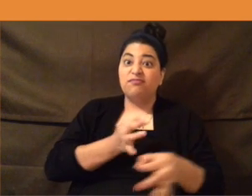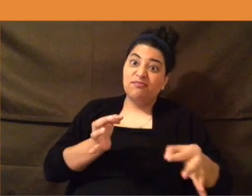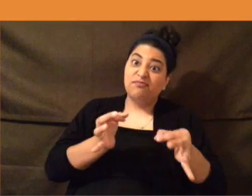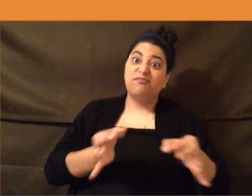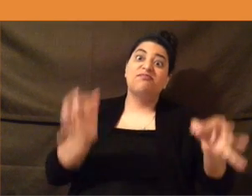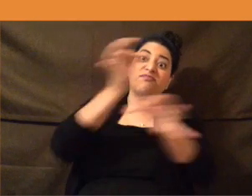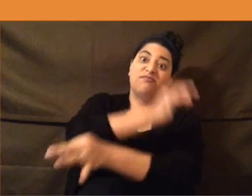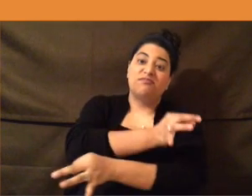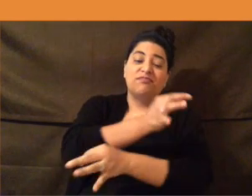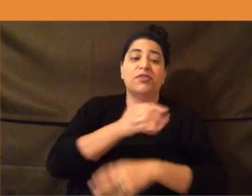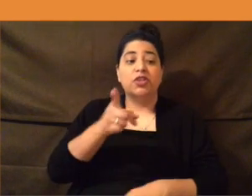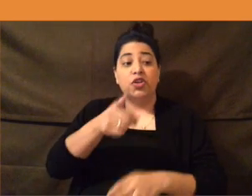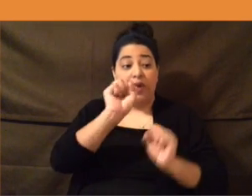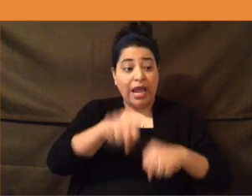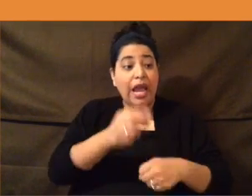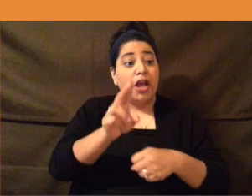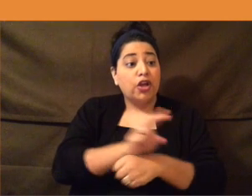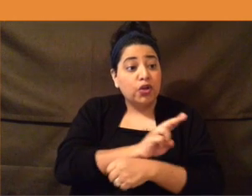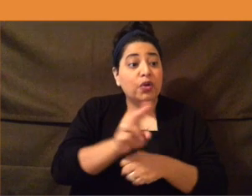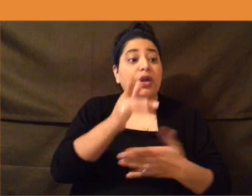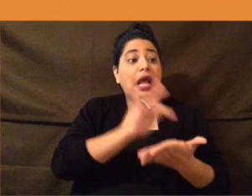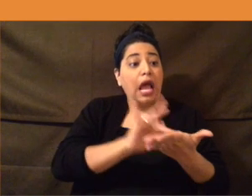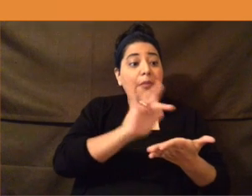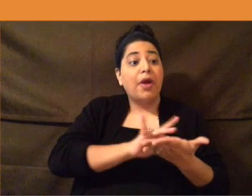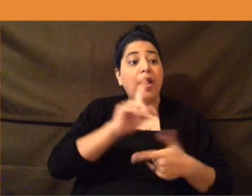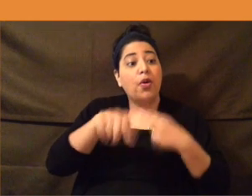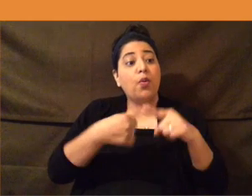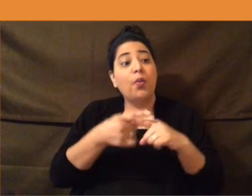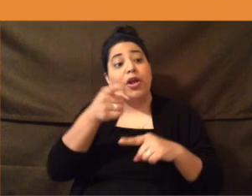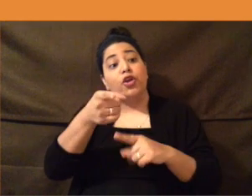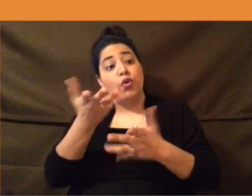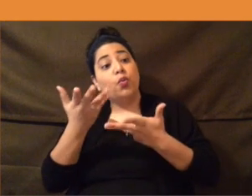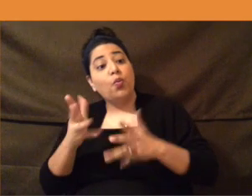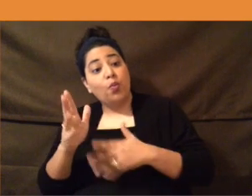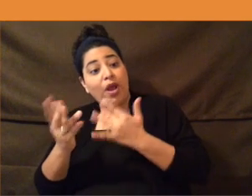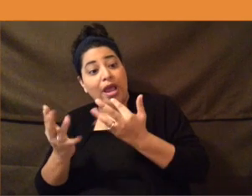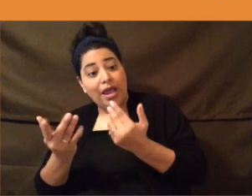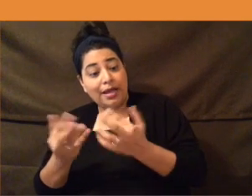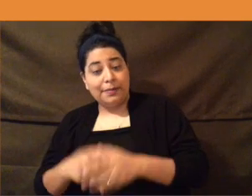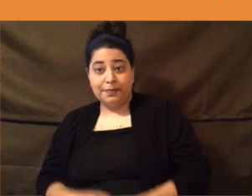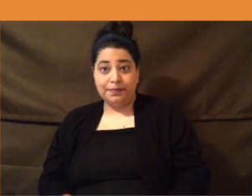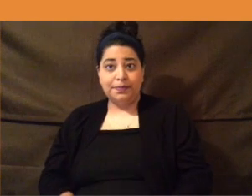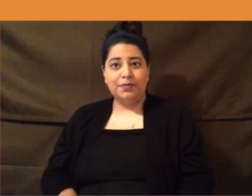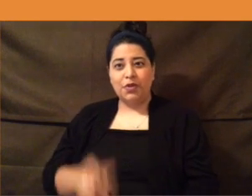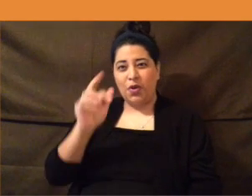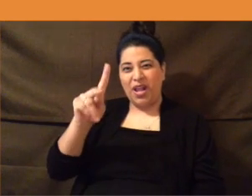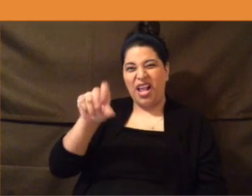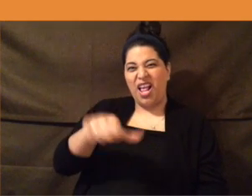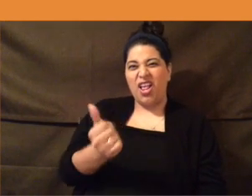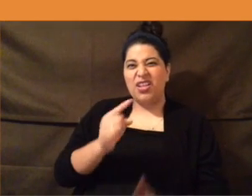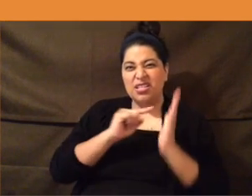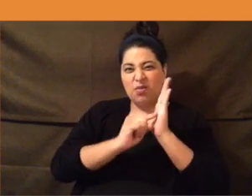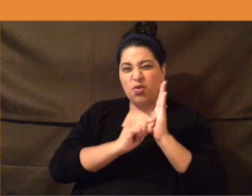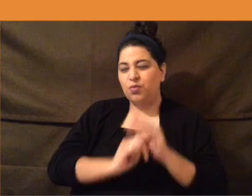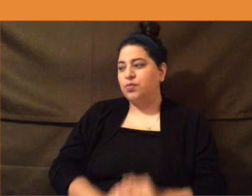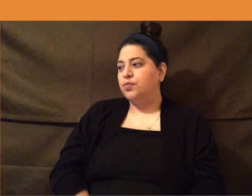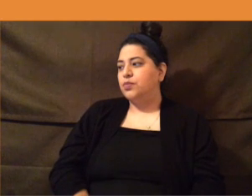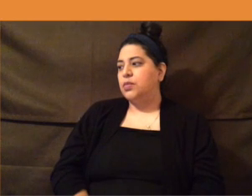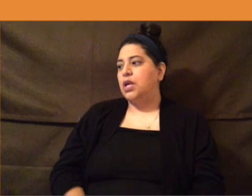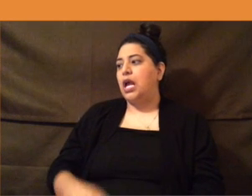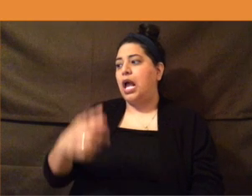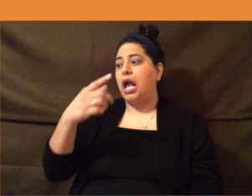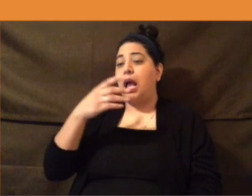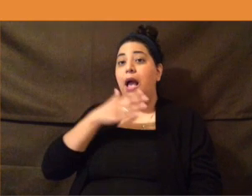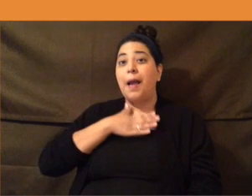iPad. Or I can switch it around and say, you may use the iPad while you are waiting. All right, here's another